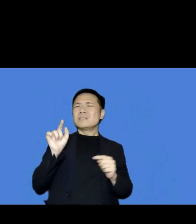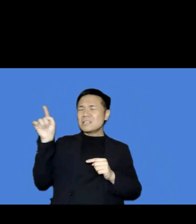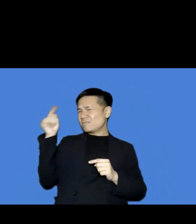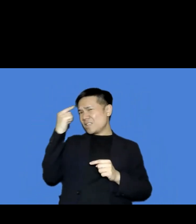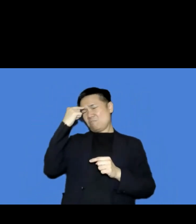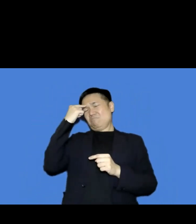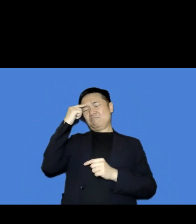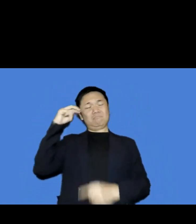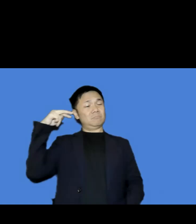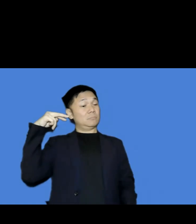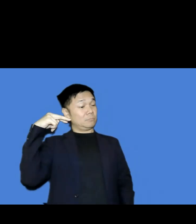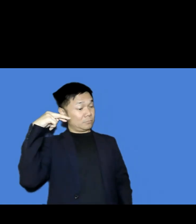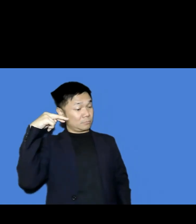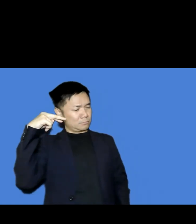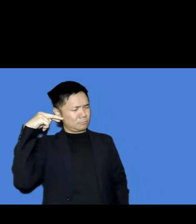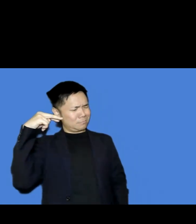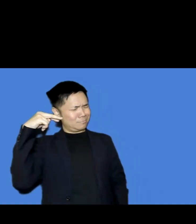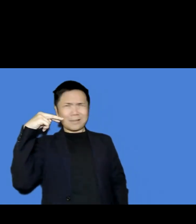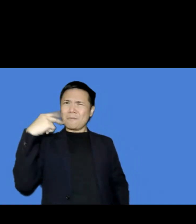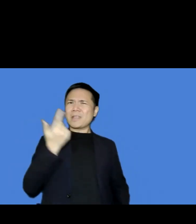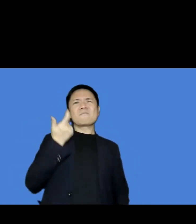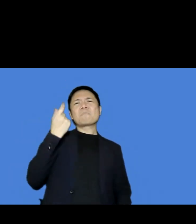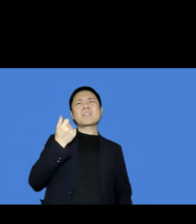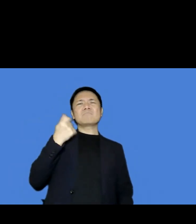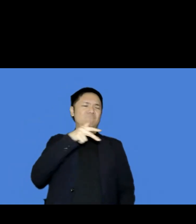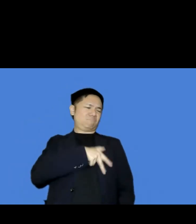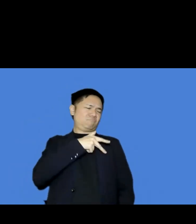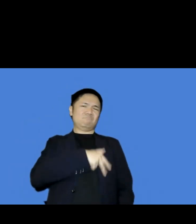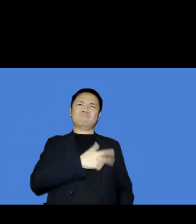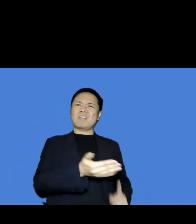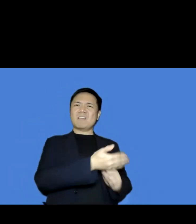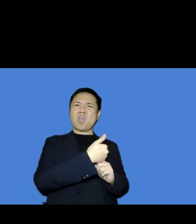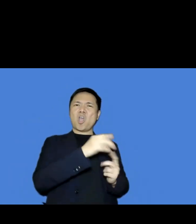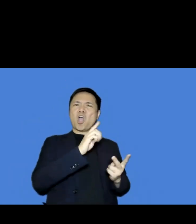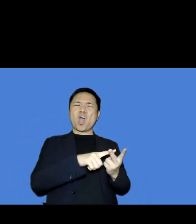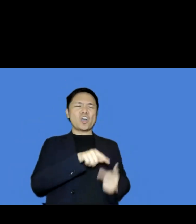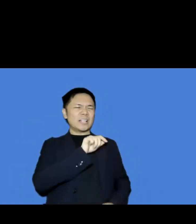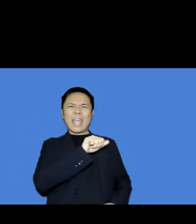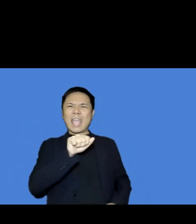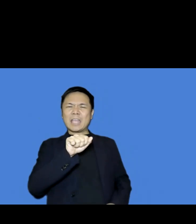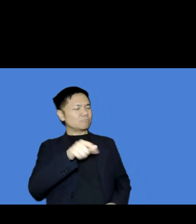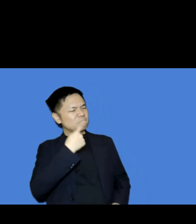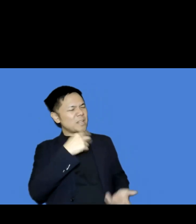to a social security or an affirmative action.